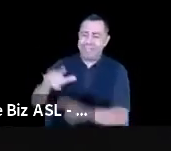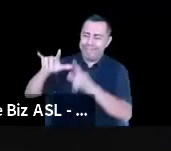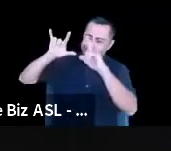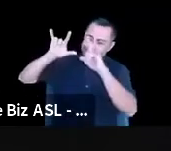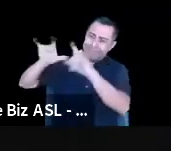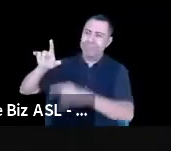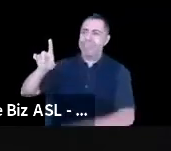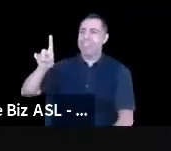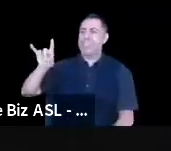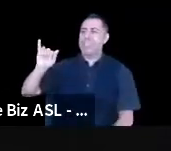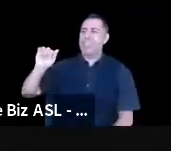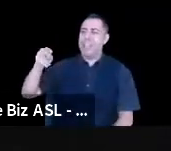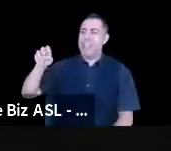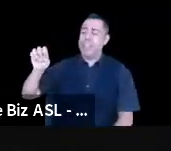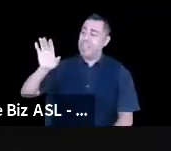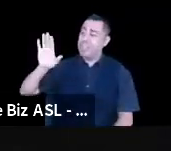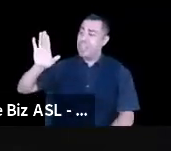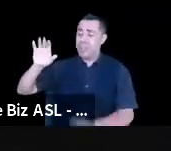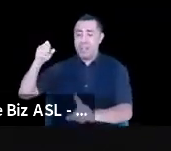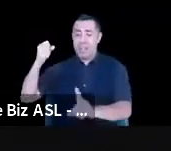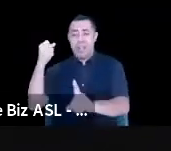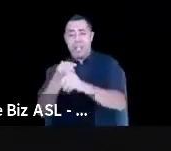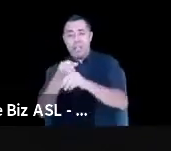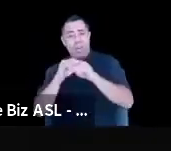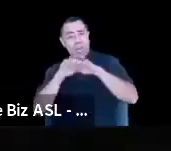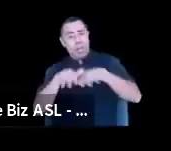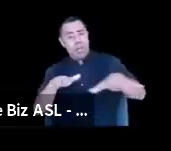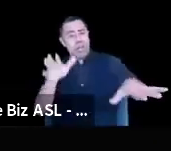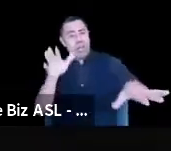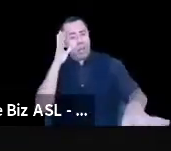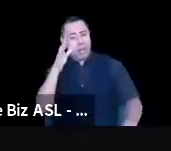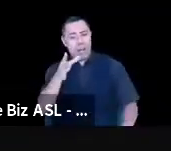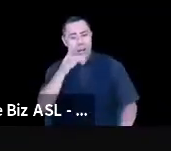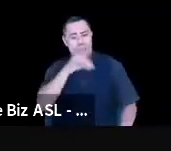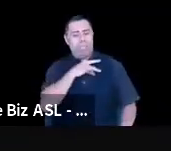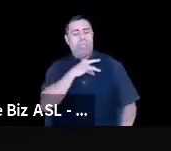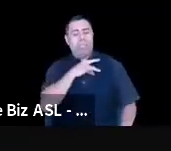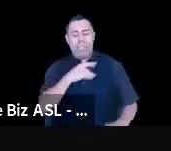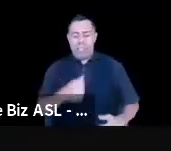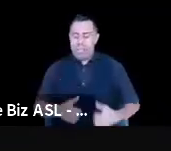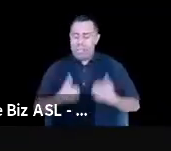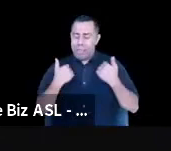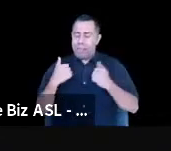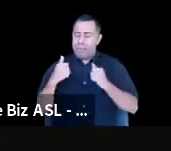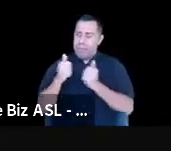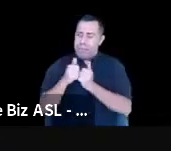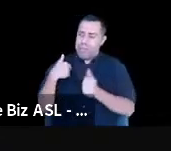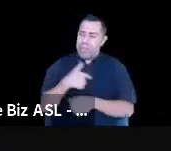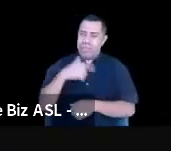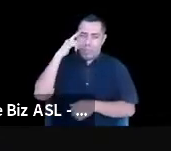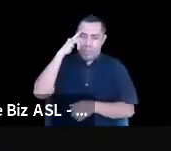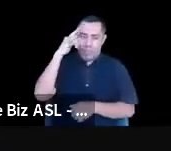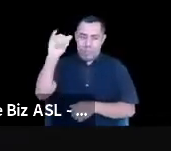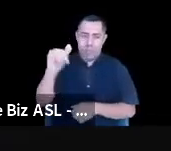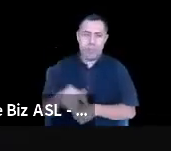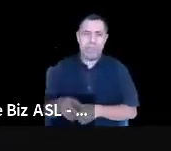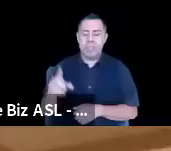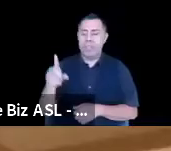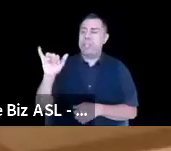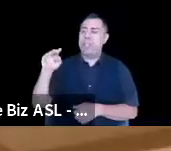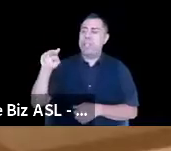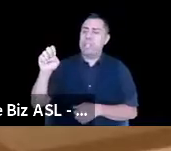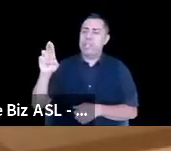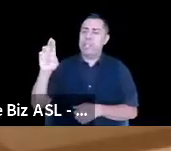Your impact will live with us forever. Diane Rodriguez, presente.